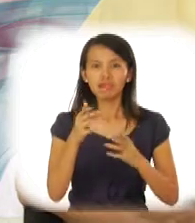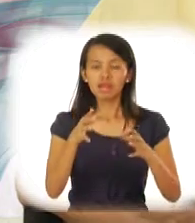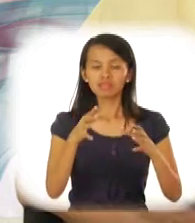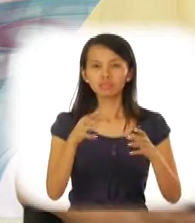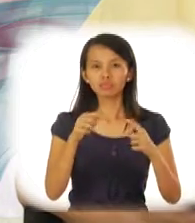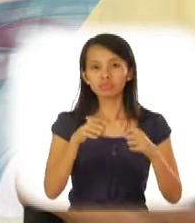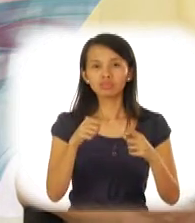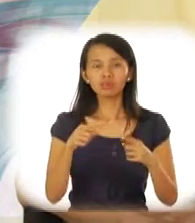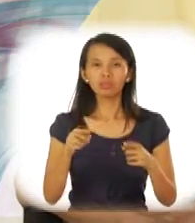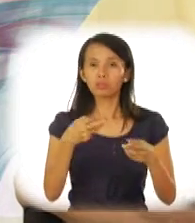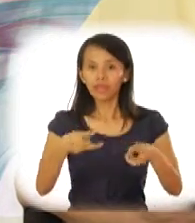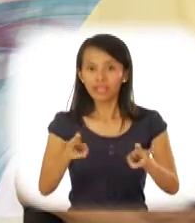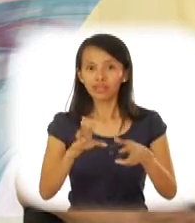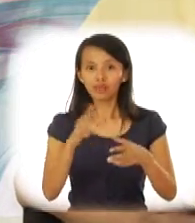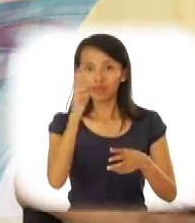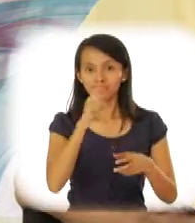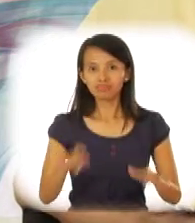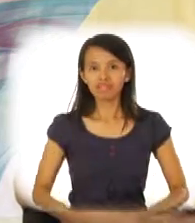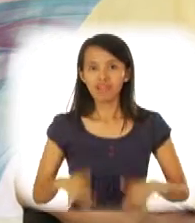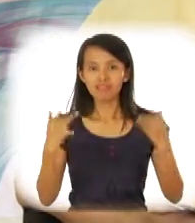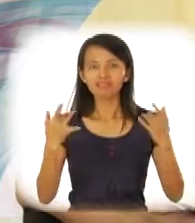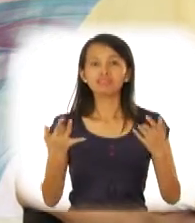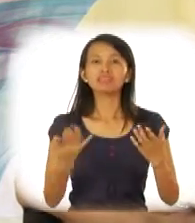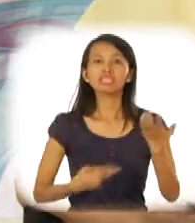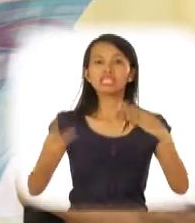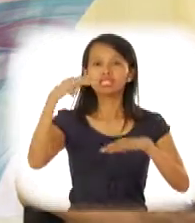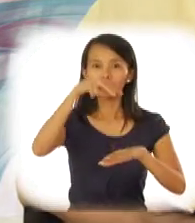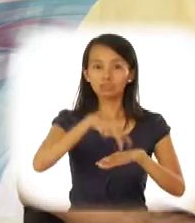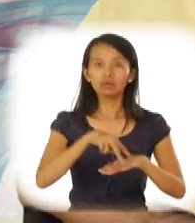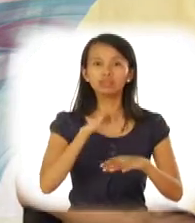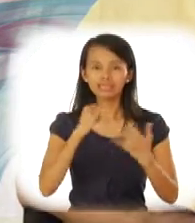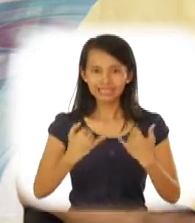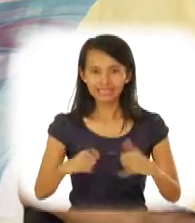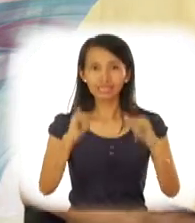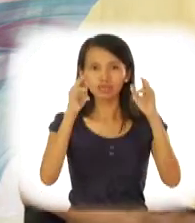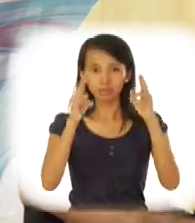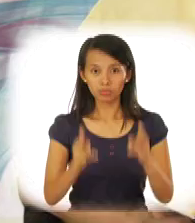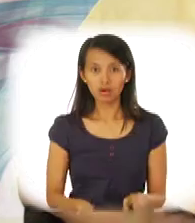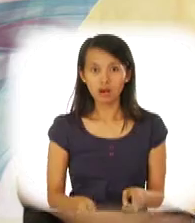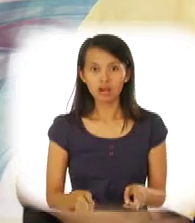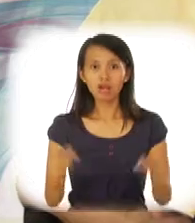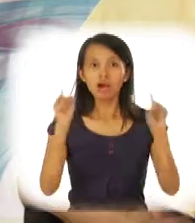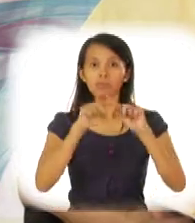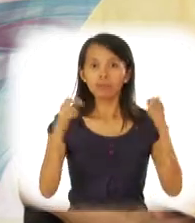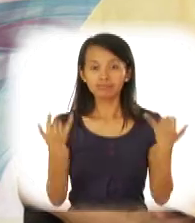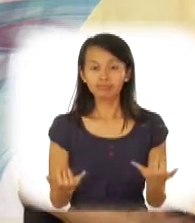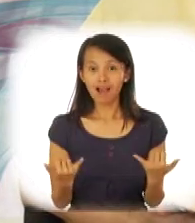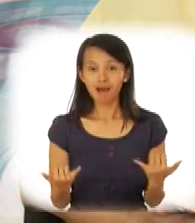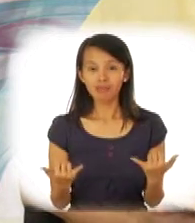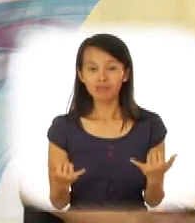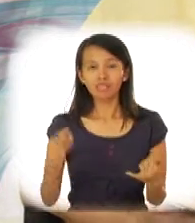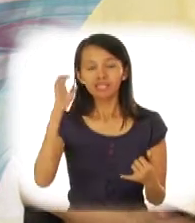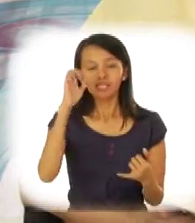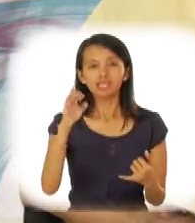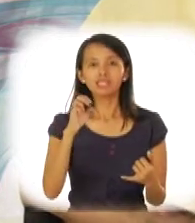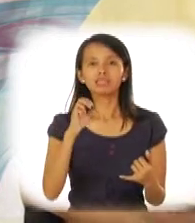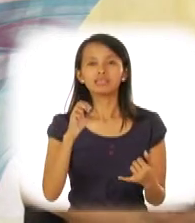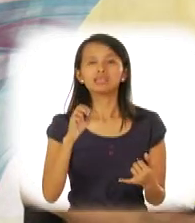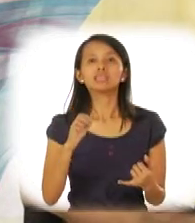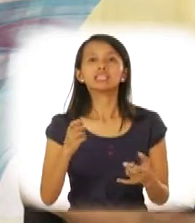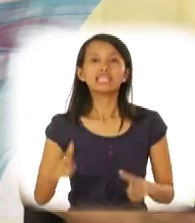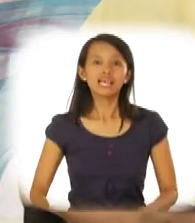former way of human living. The risen one is still human, but